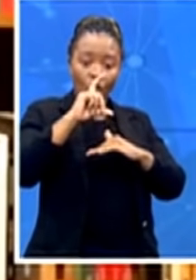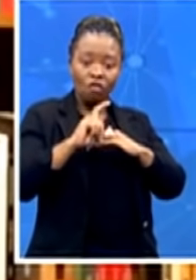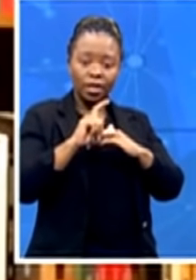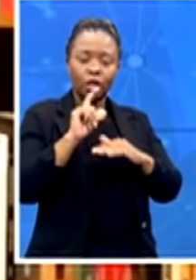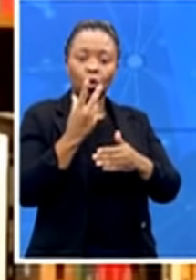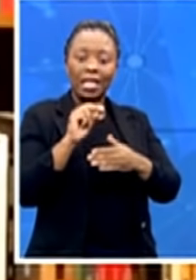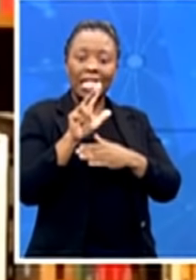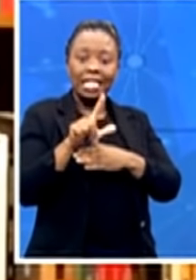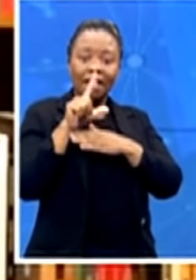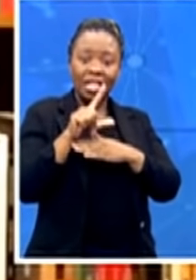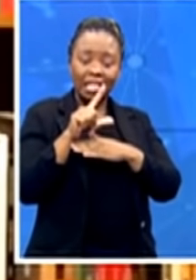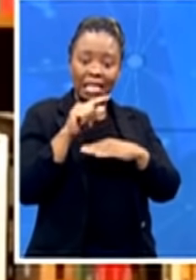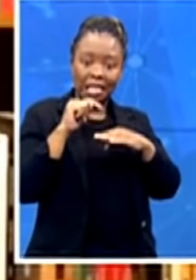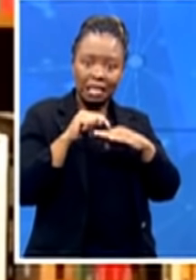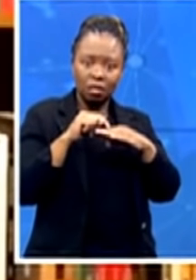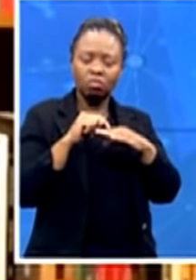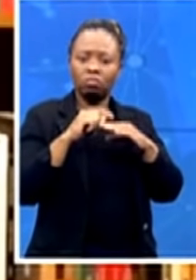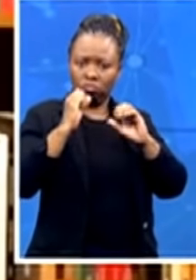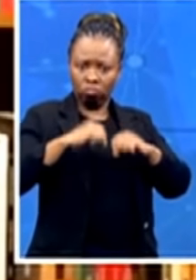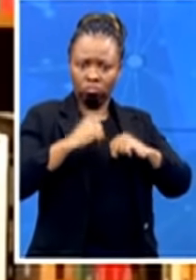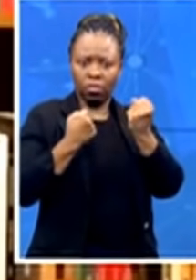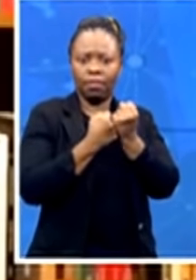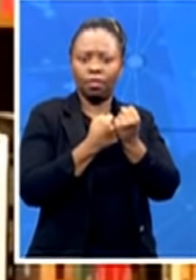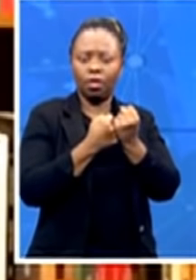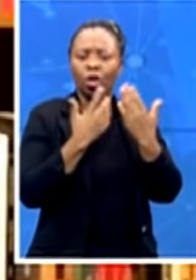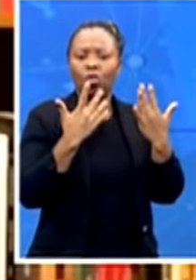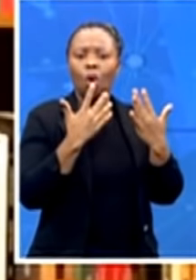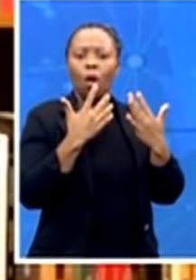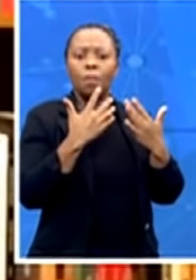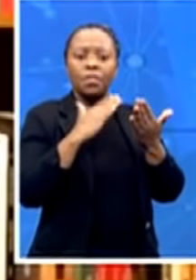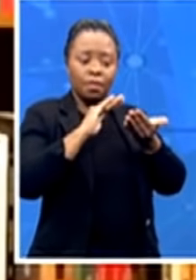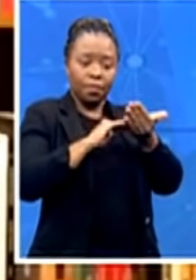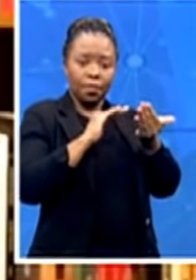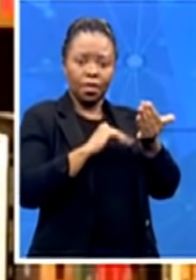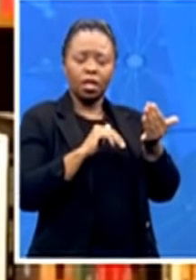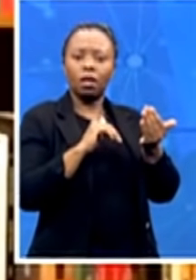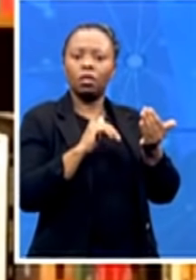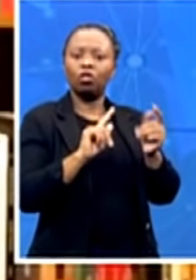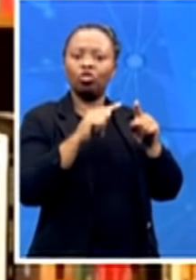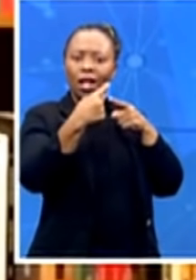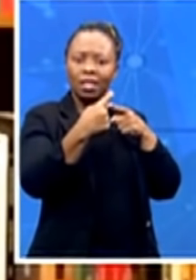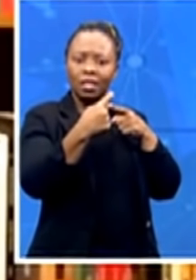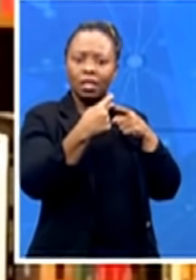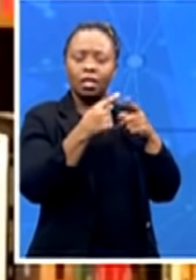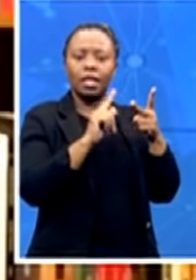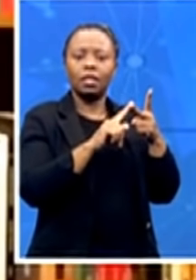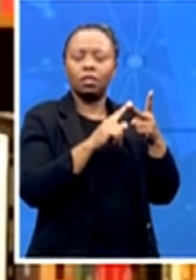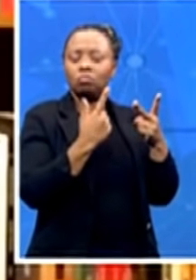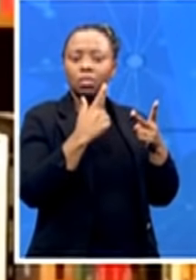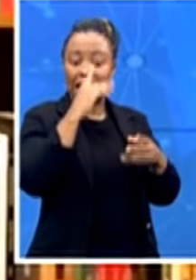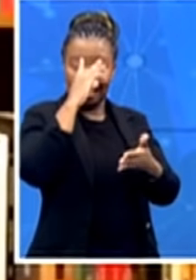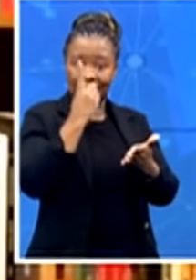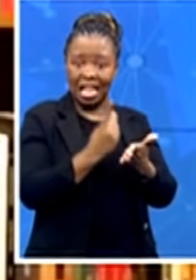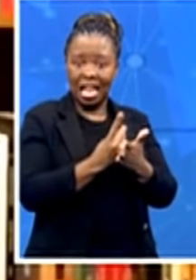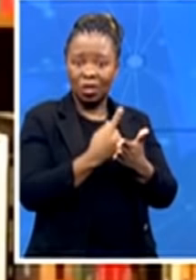or those who support him wish to challenge this, they must first do so inside the party and decide that internal to the ANC, there was some